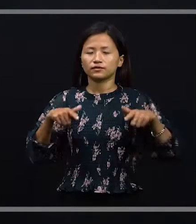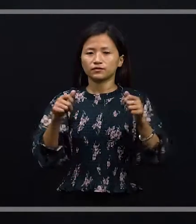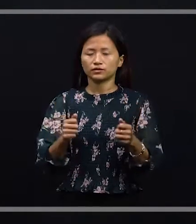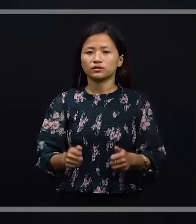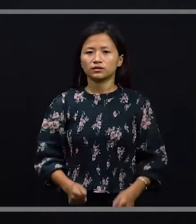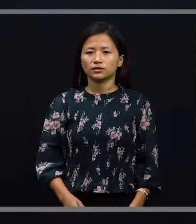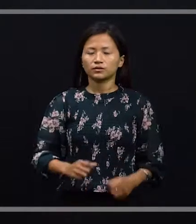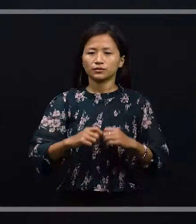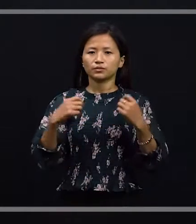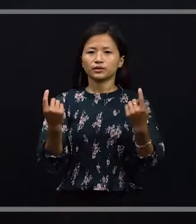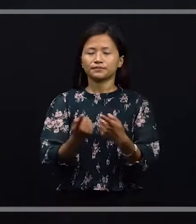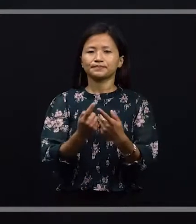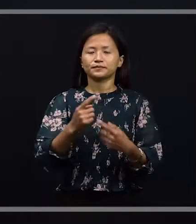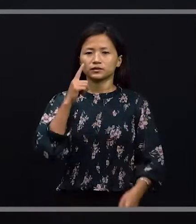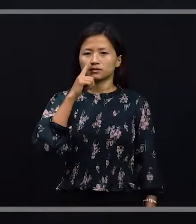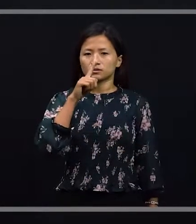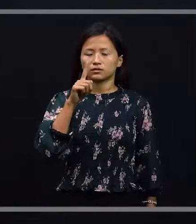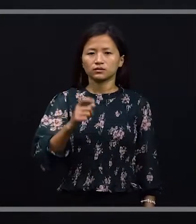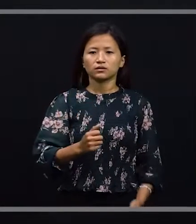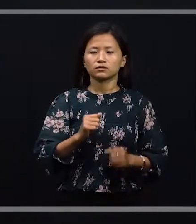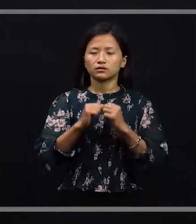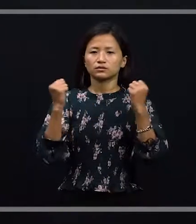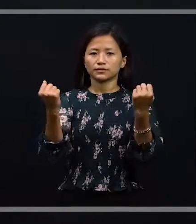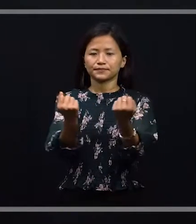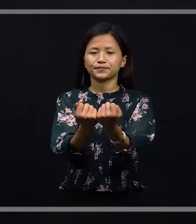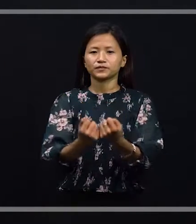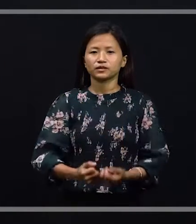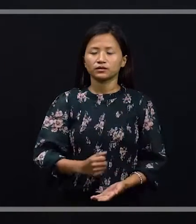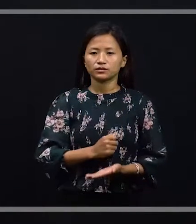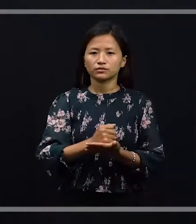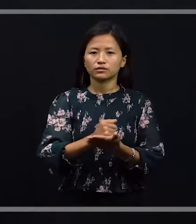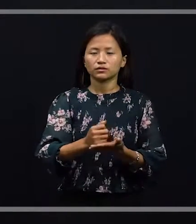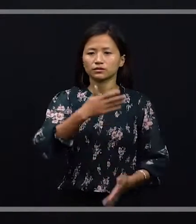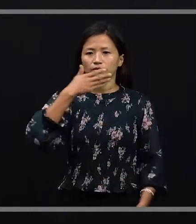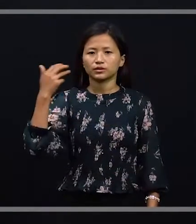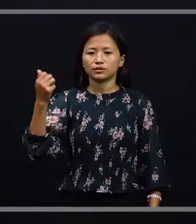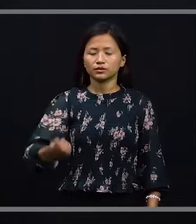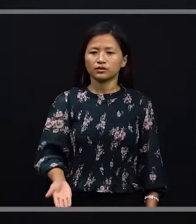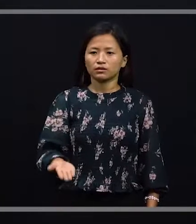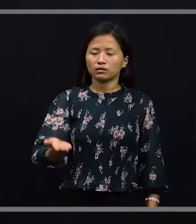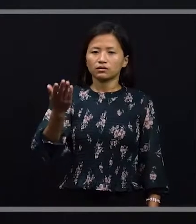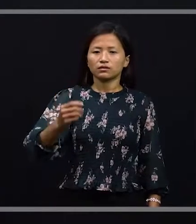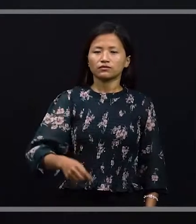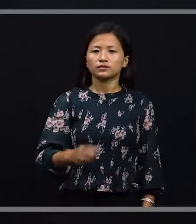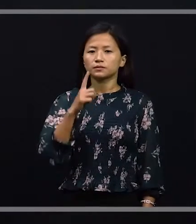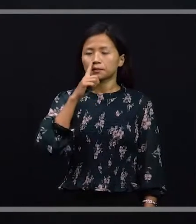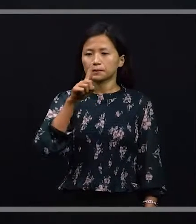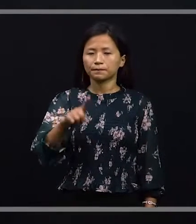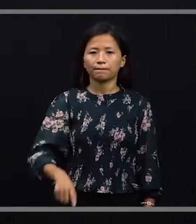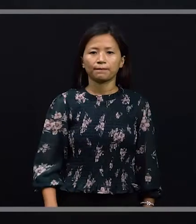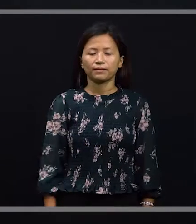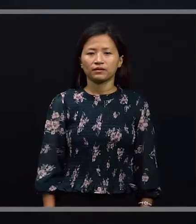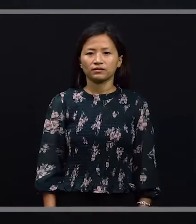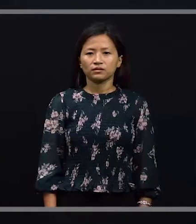get to know her rights and equalities in the society. So he tried his best to improve the life of women. All right.